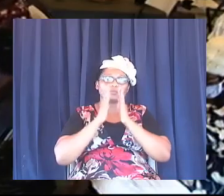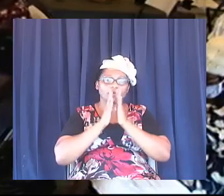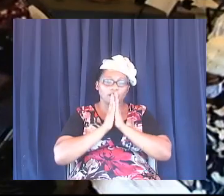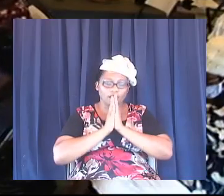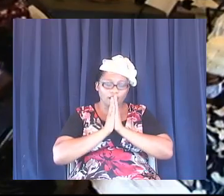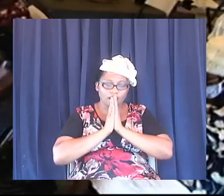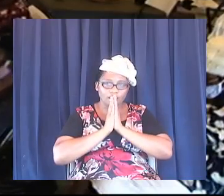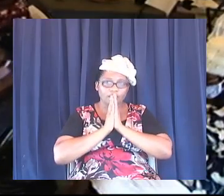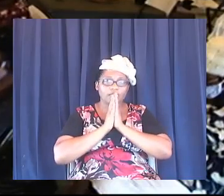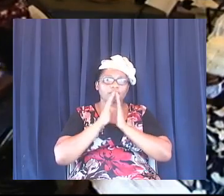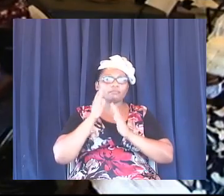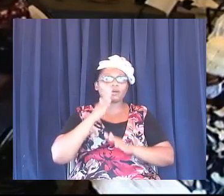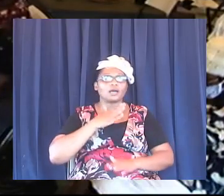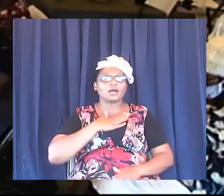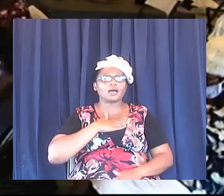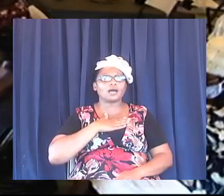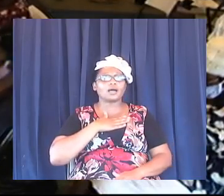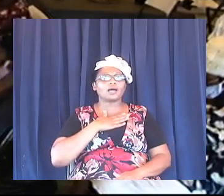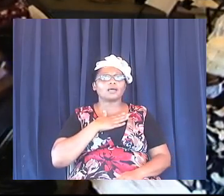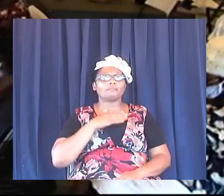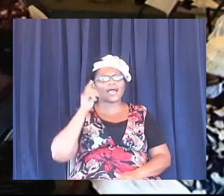safe her be